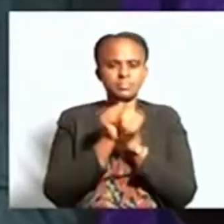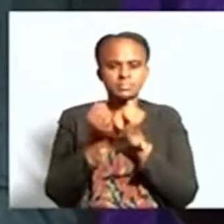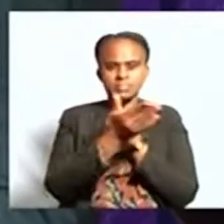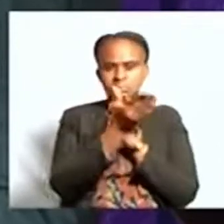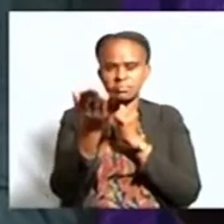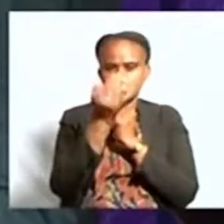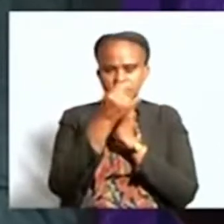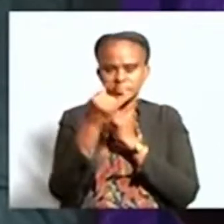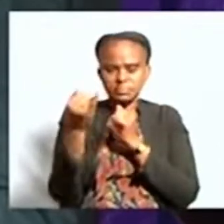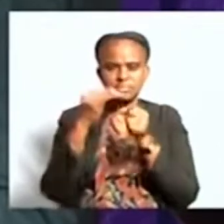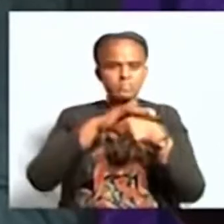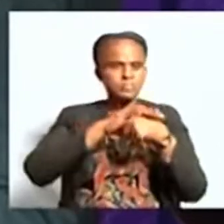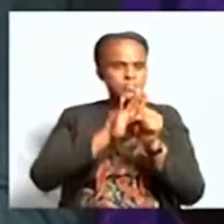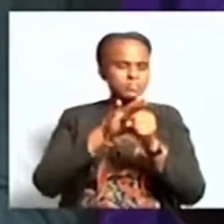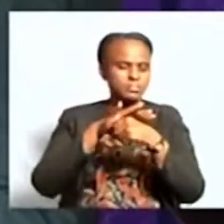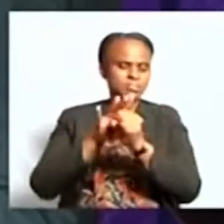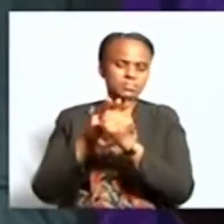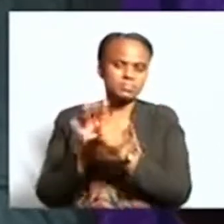of COVID